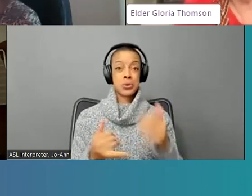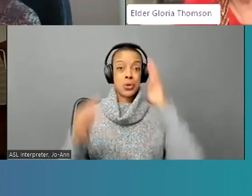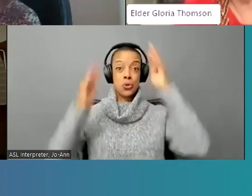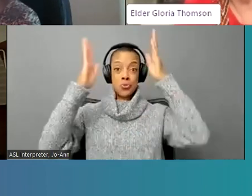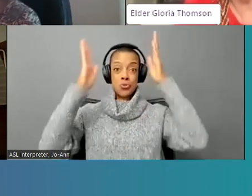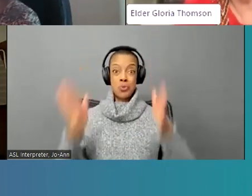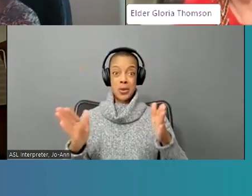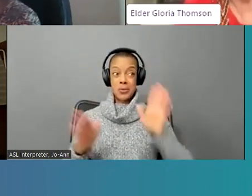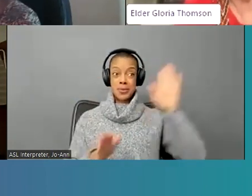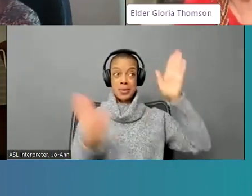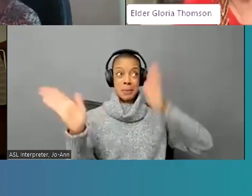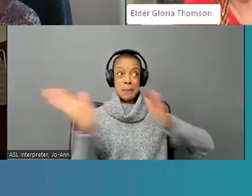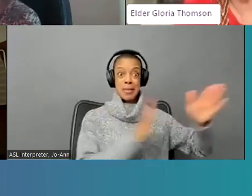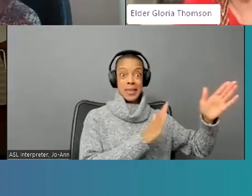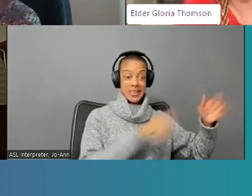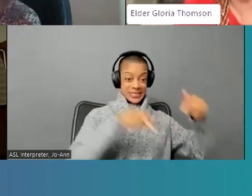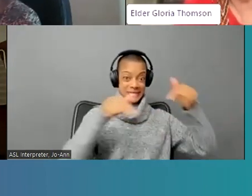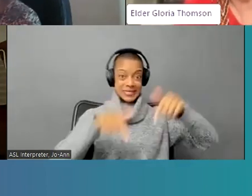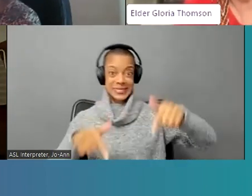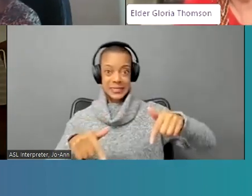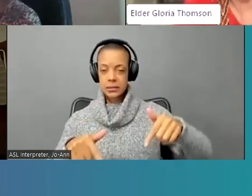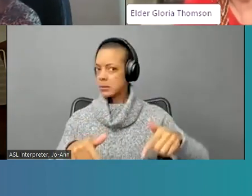us. And wherever this